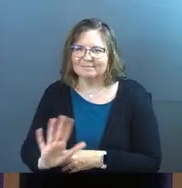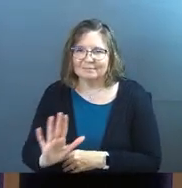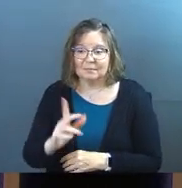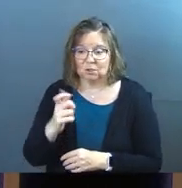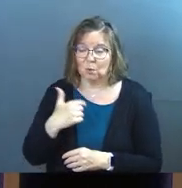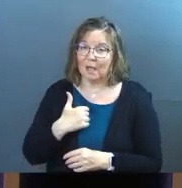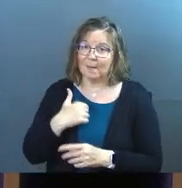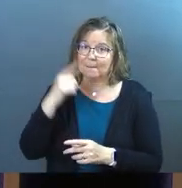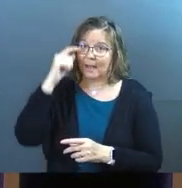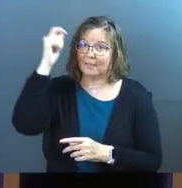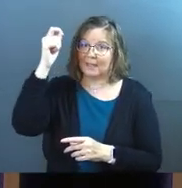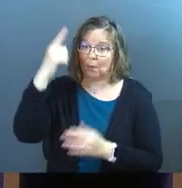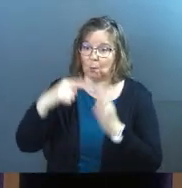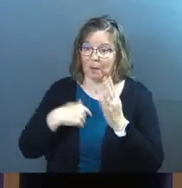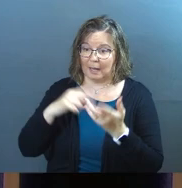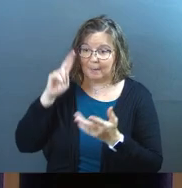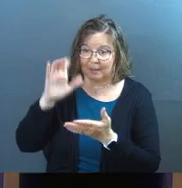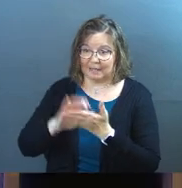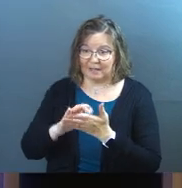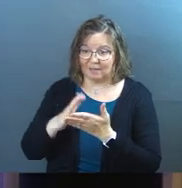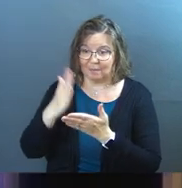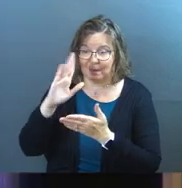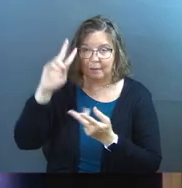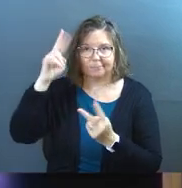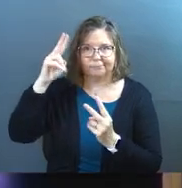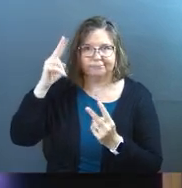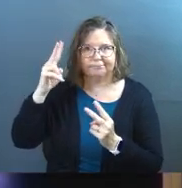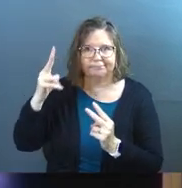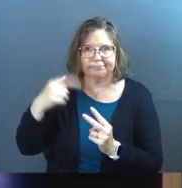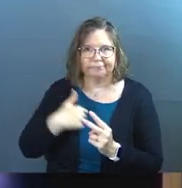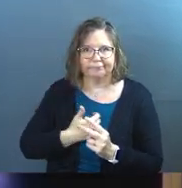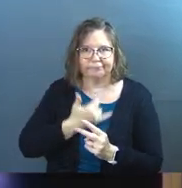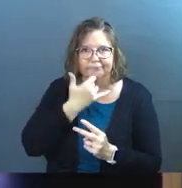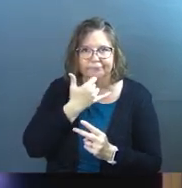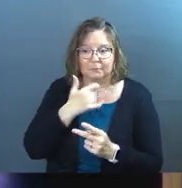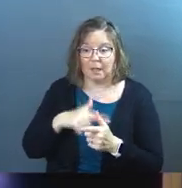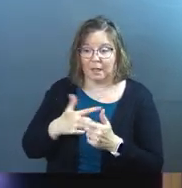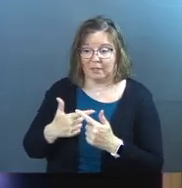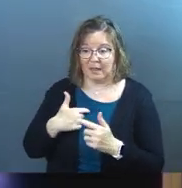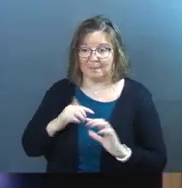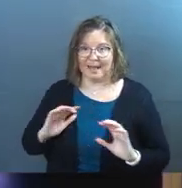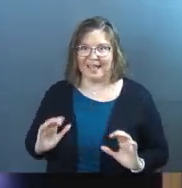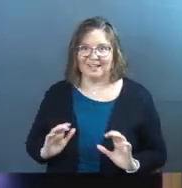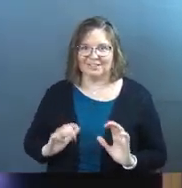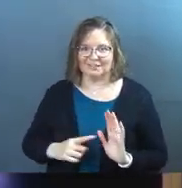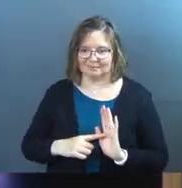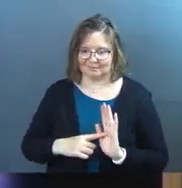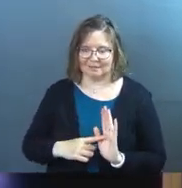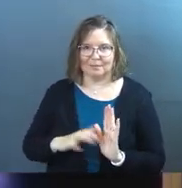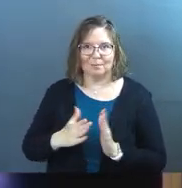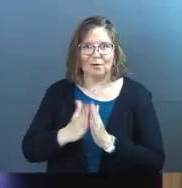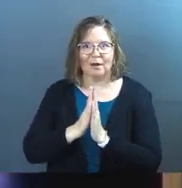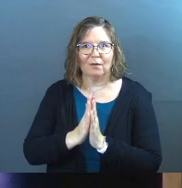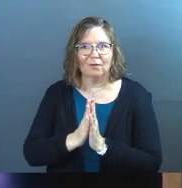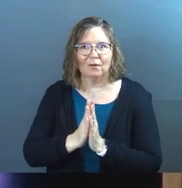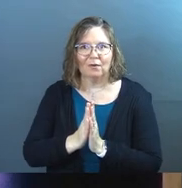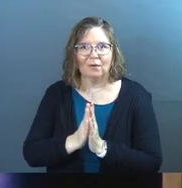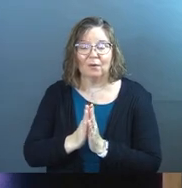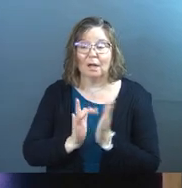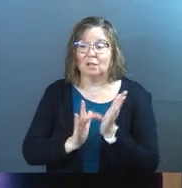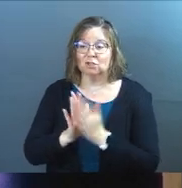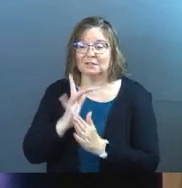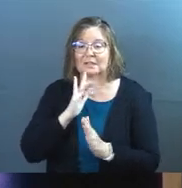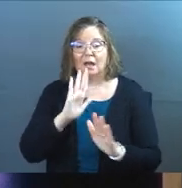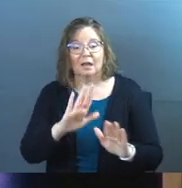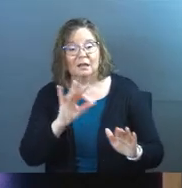Because you got my theology of what I believe about God, what I believe about prayer, but then you've got my actions in prayer. And